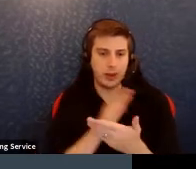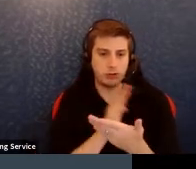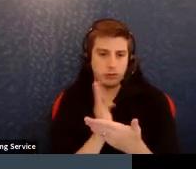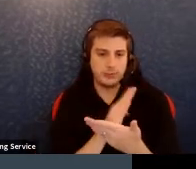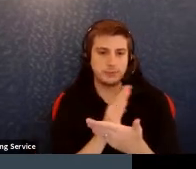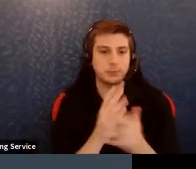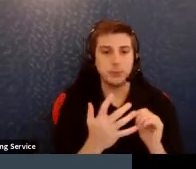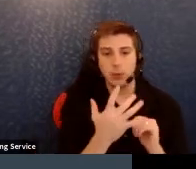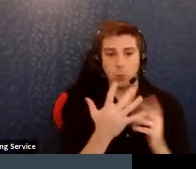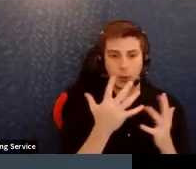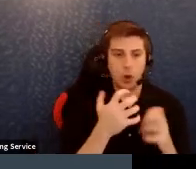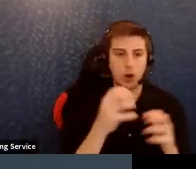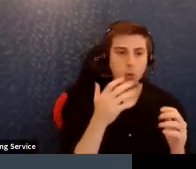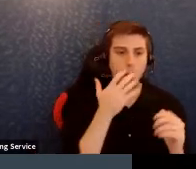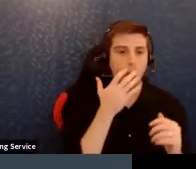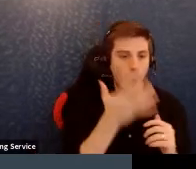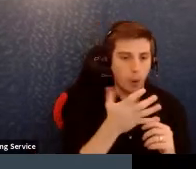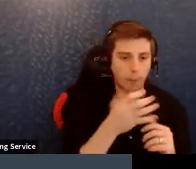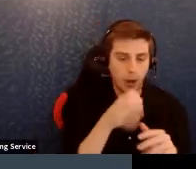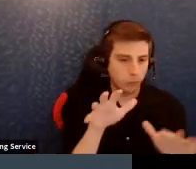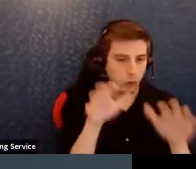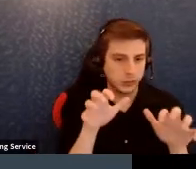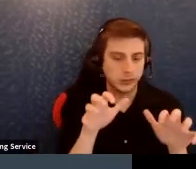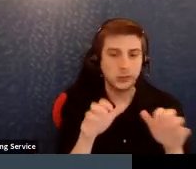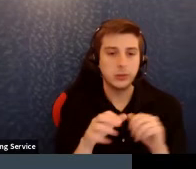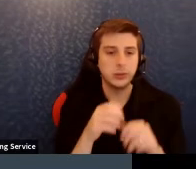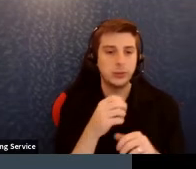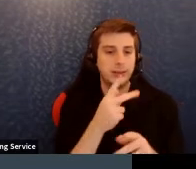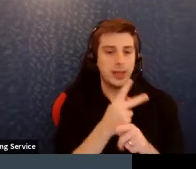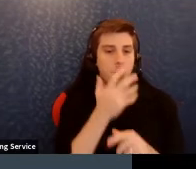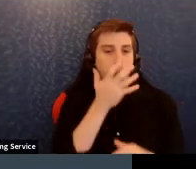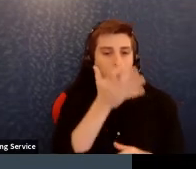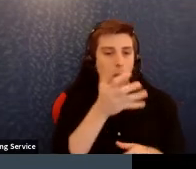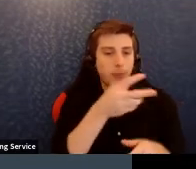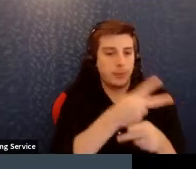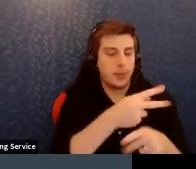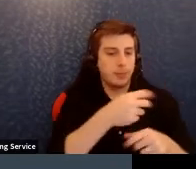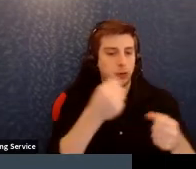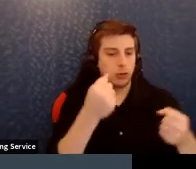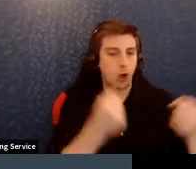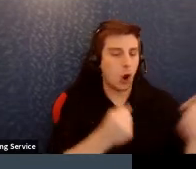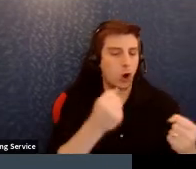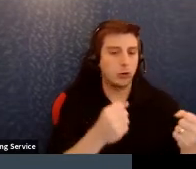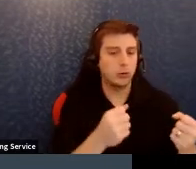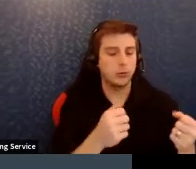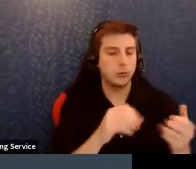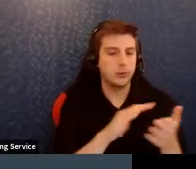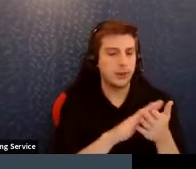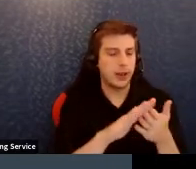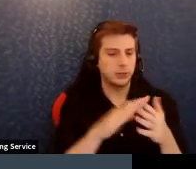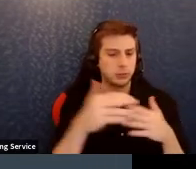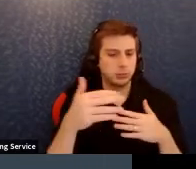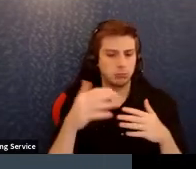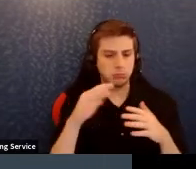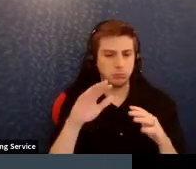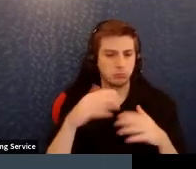and not frozen. Keeping our batteries warm, leaving them in the car at a nice room temperature helps. But if you